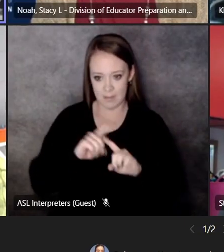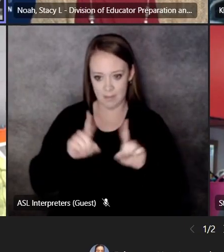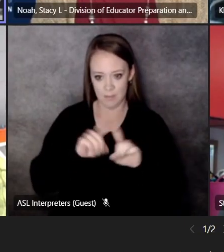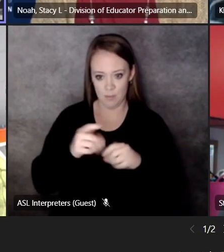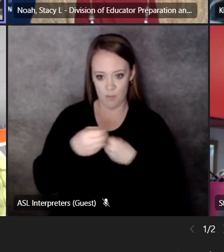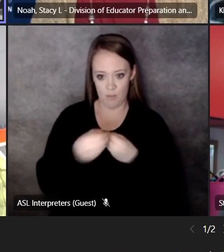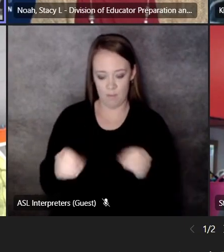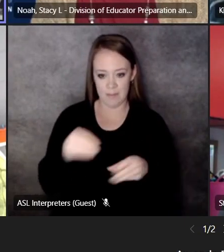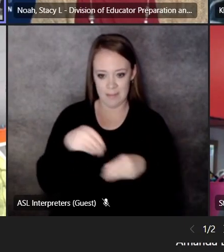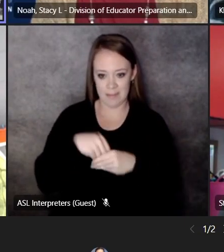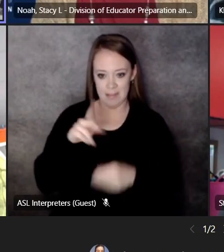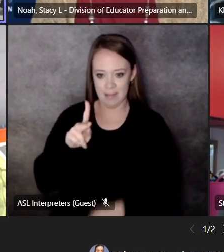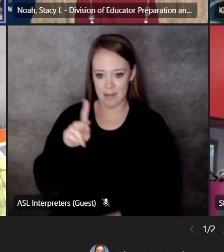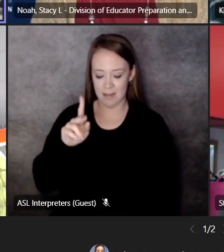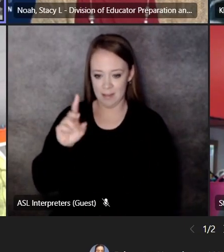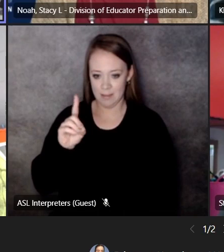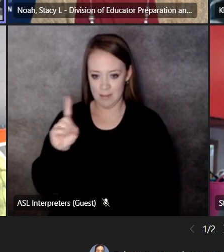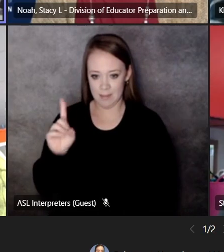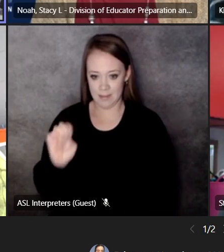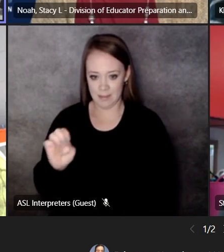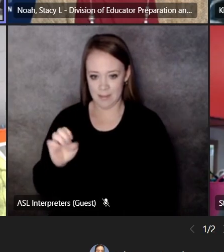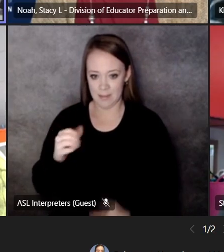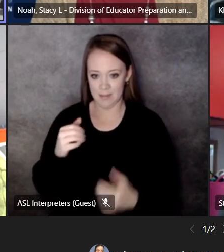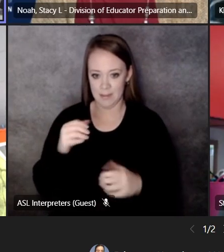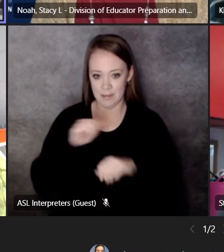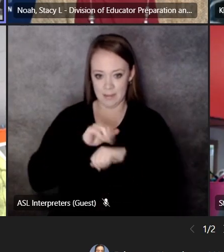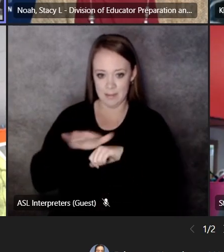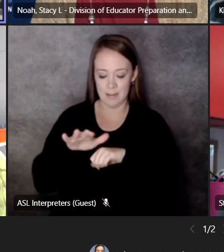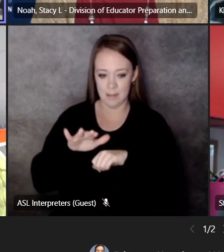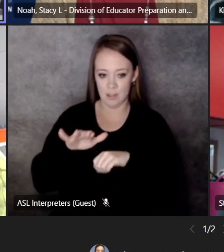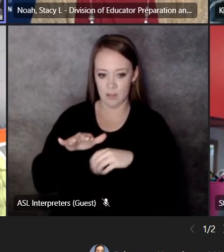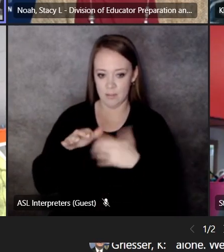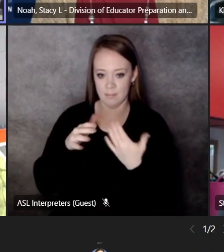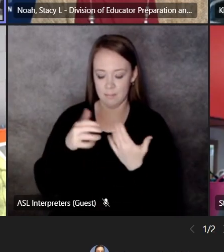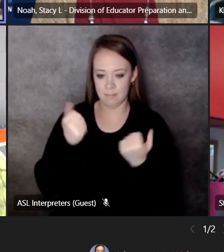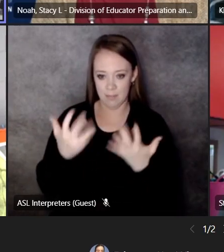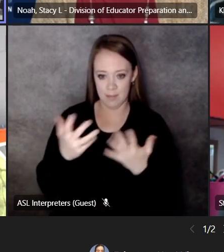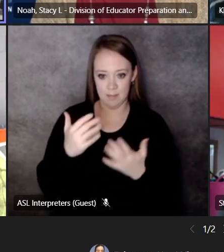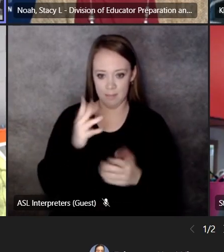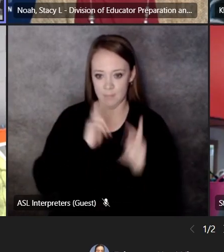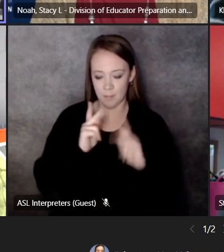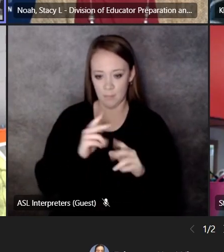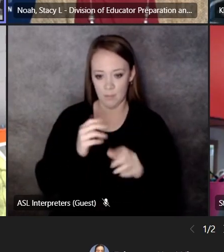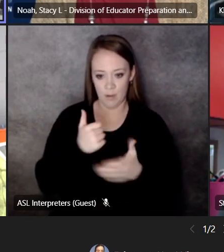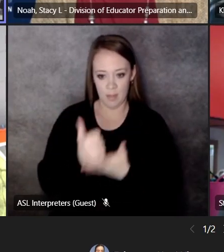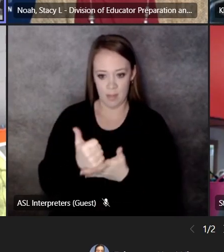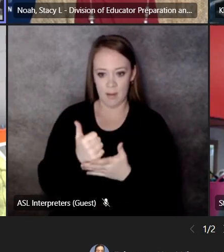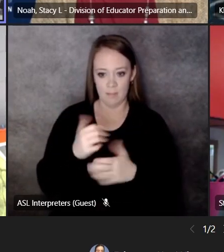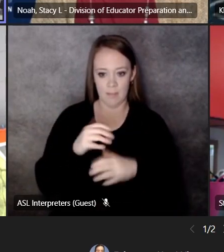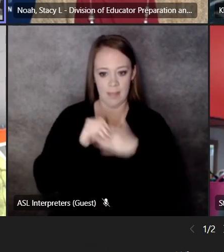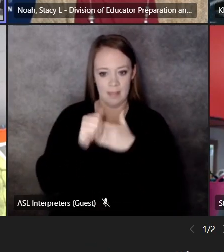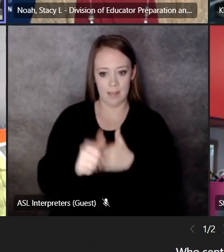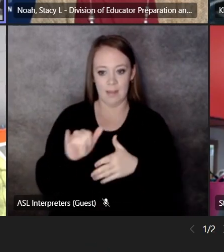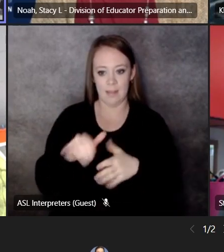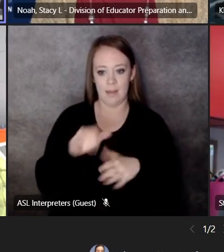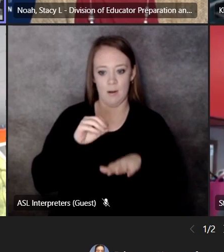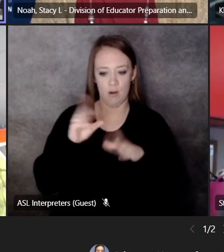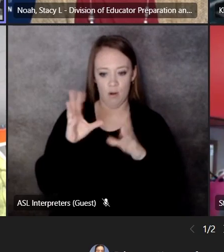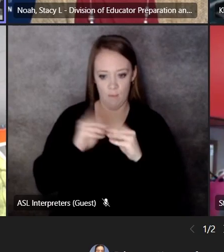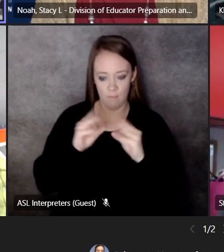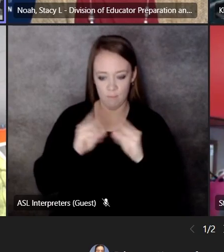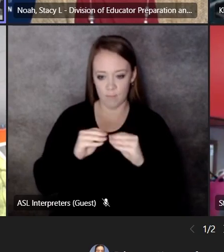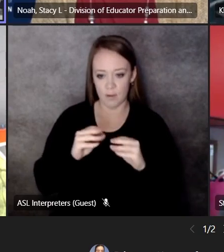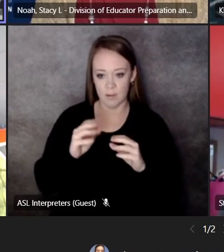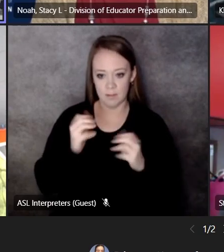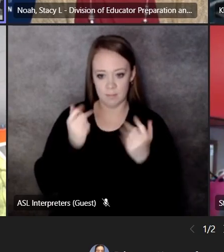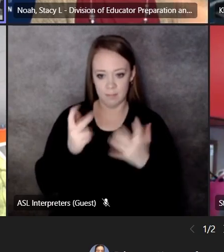sent judges and ambassadors to help execute this conference. We also had educators from around the Commonwealth who gave their time and talents to help